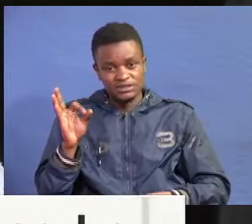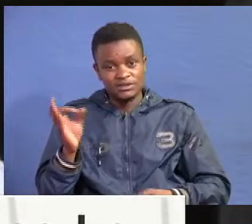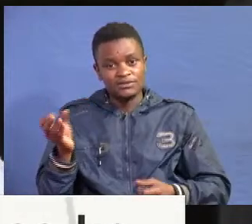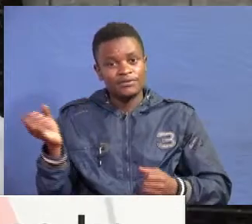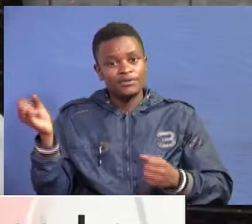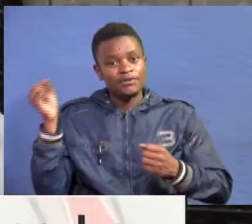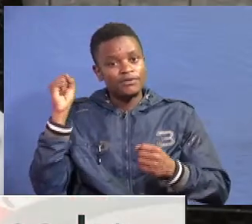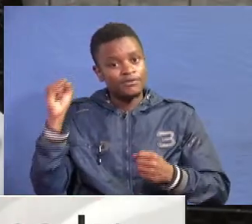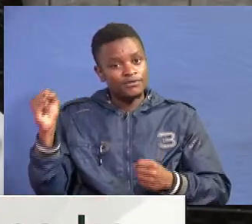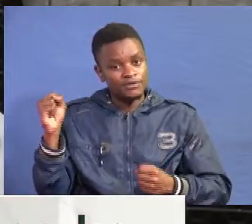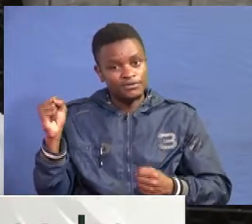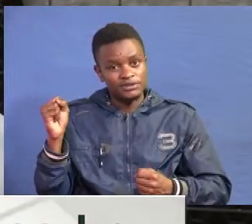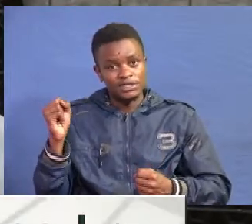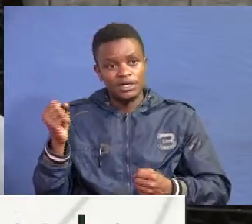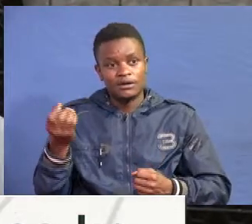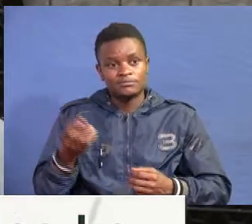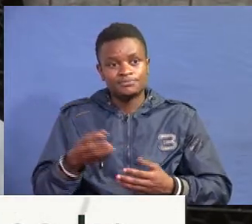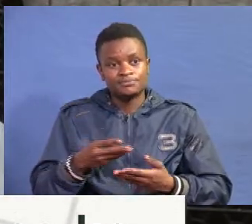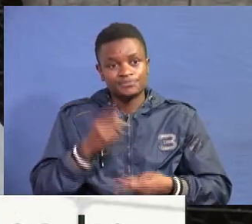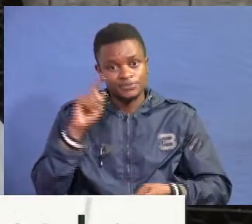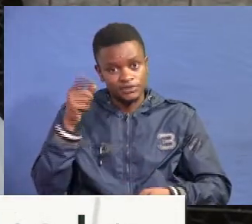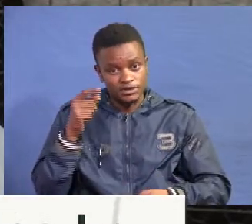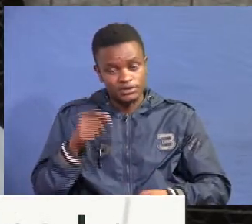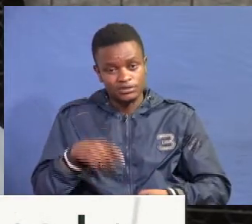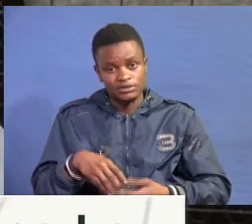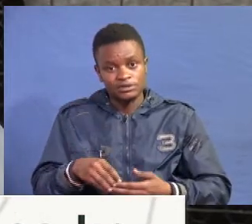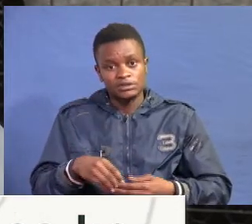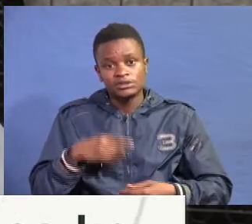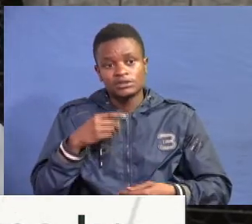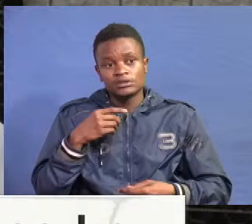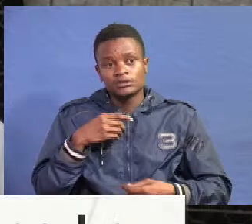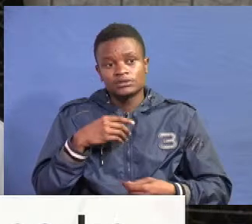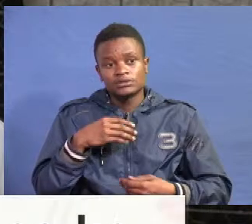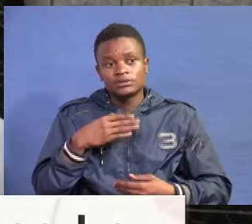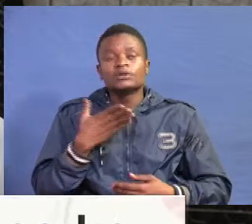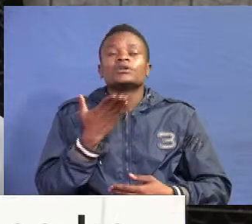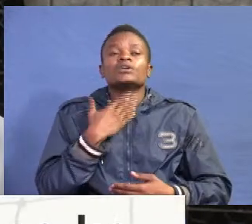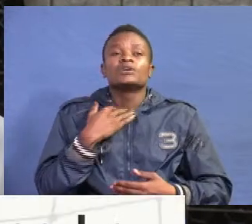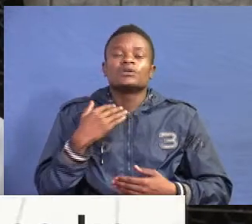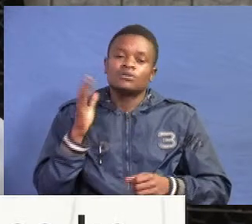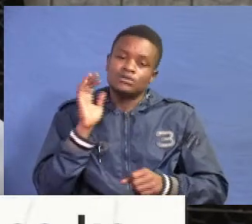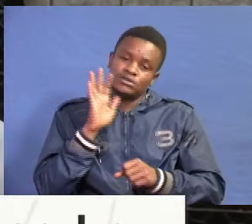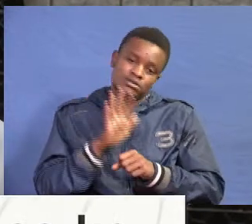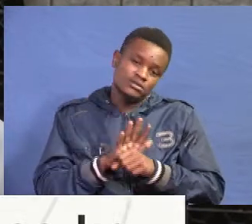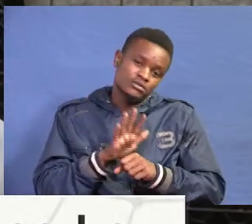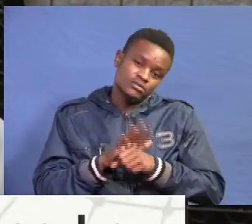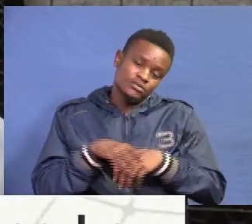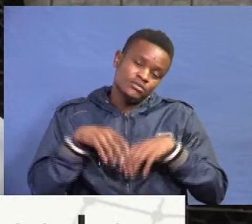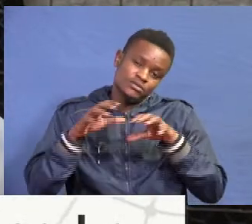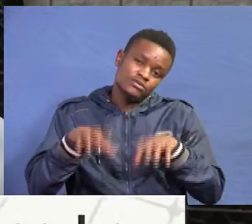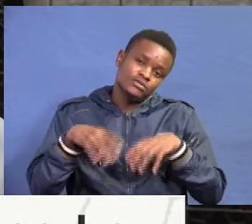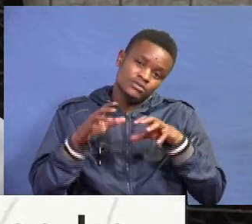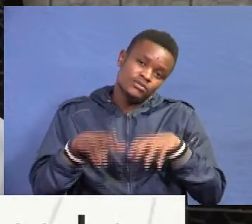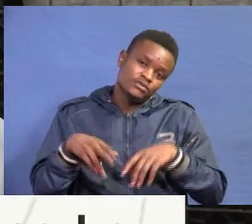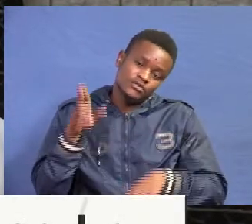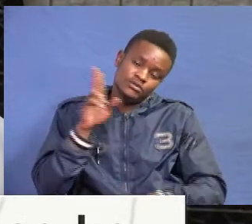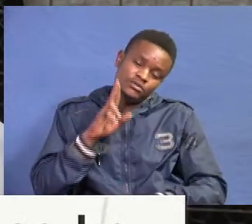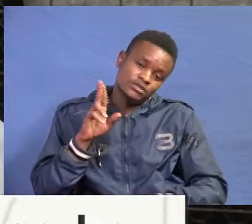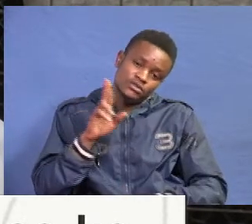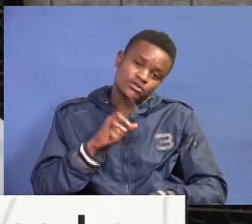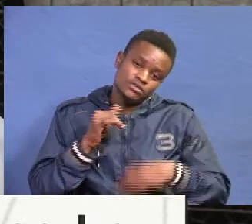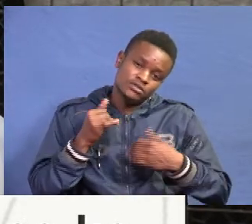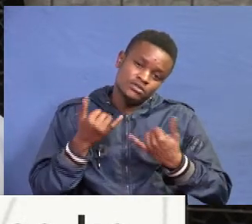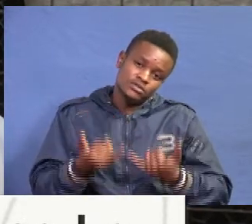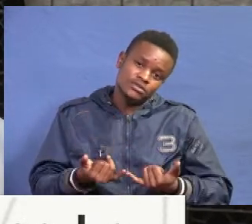for a loan. We encourage many other farmers across the country to utilize, not just in Kenya but even beyond. And in